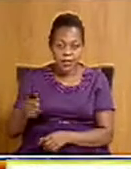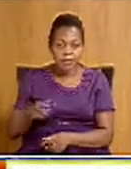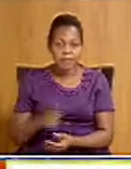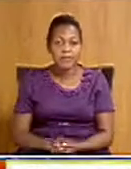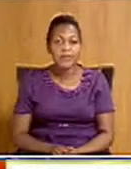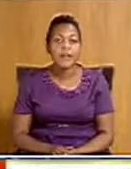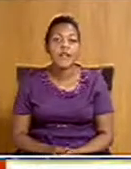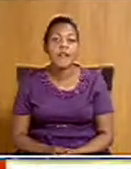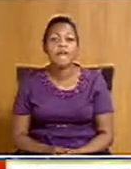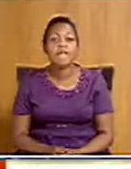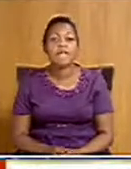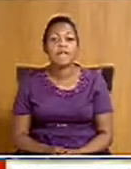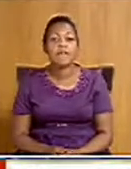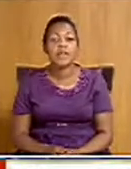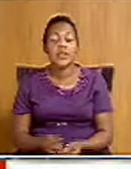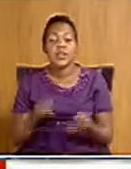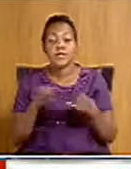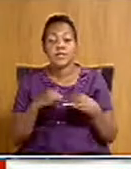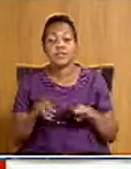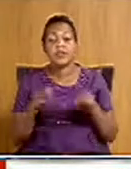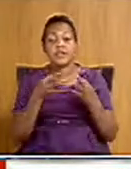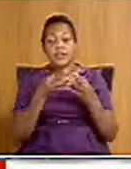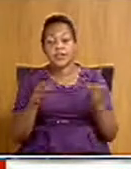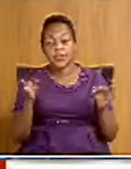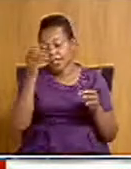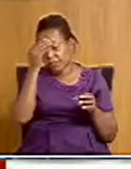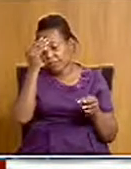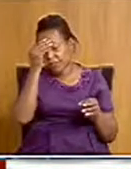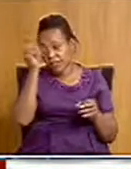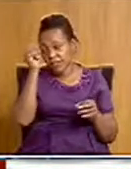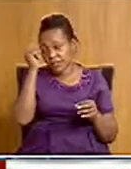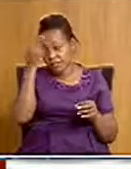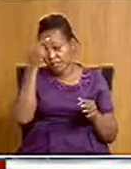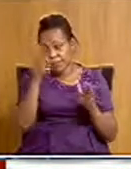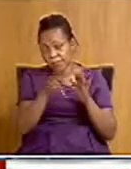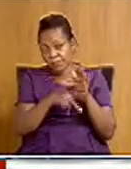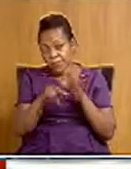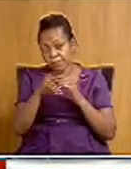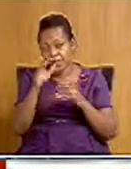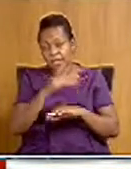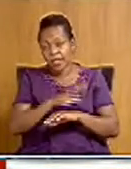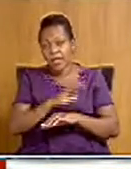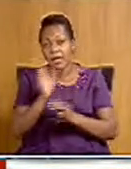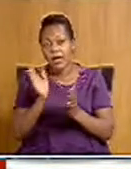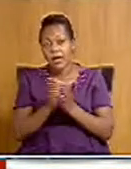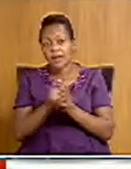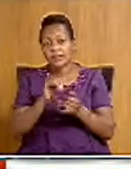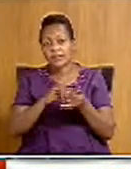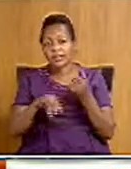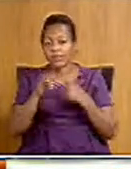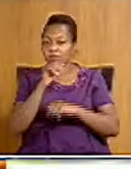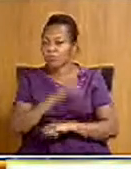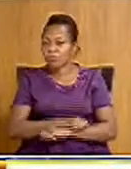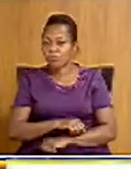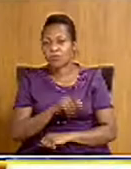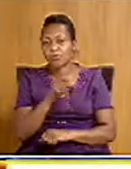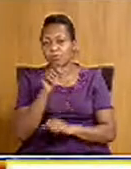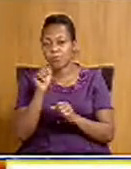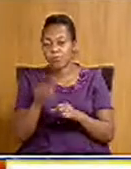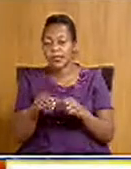implementing free education in government primary and secondary schools. That free education must be implemented.